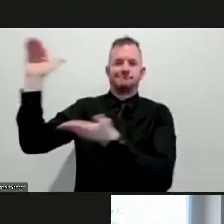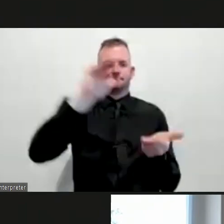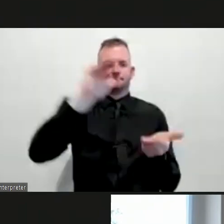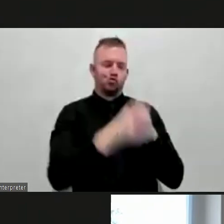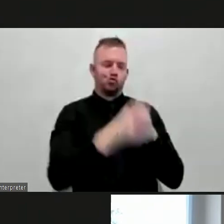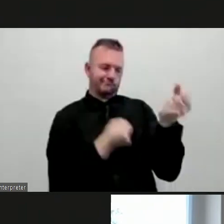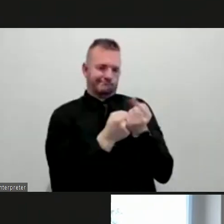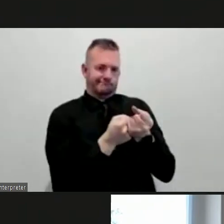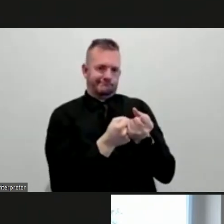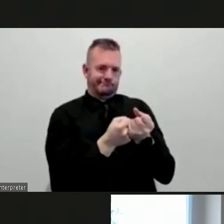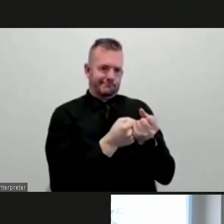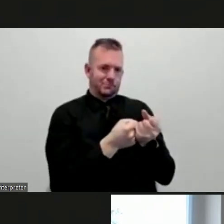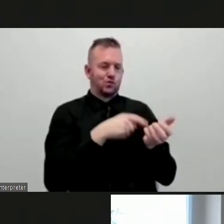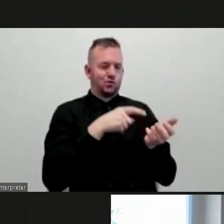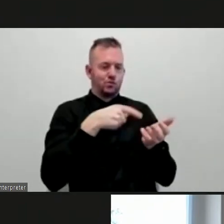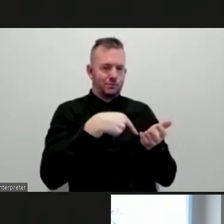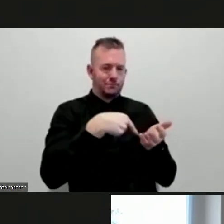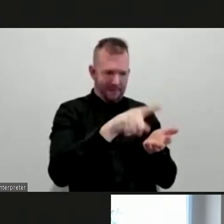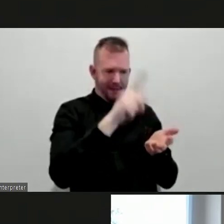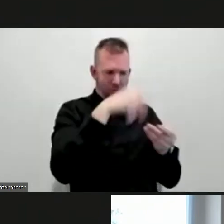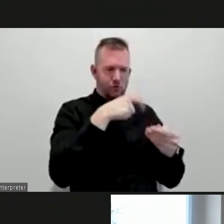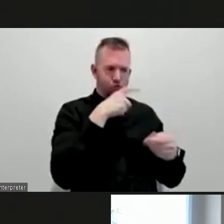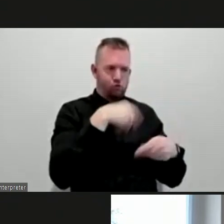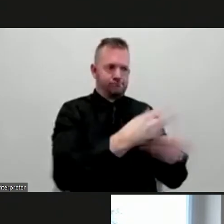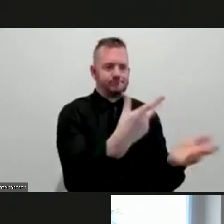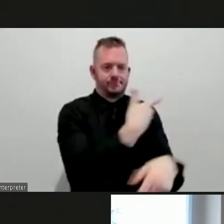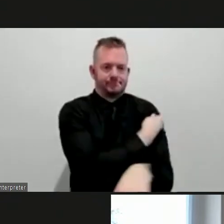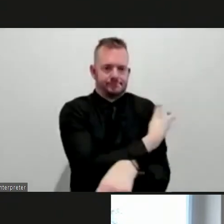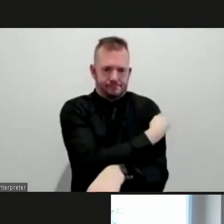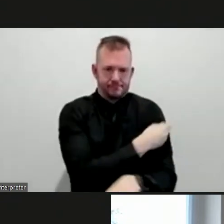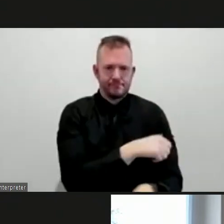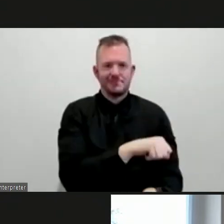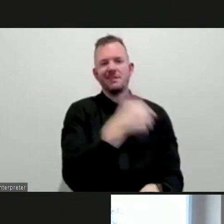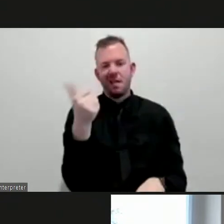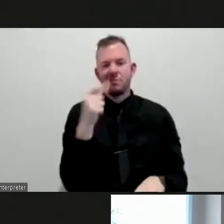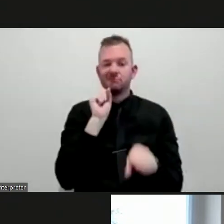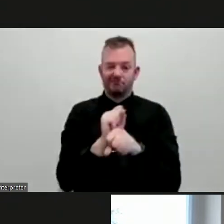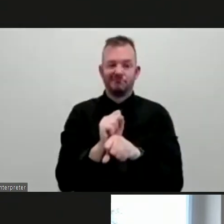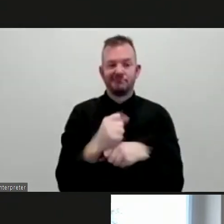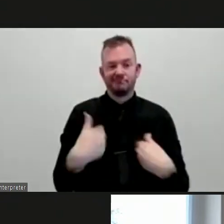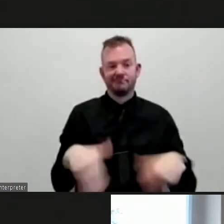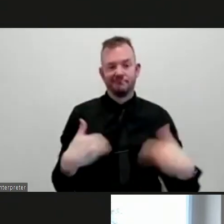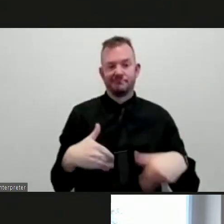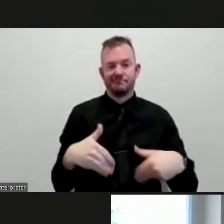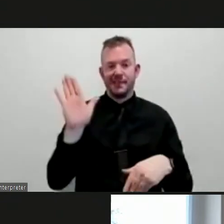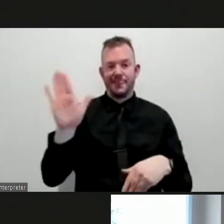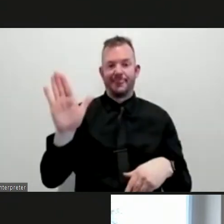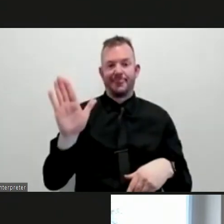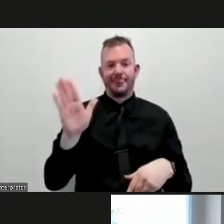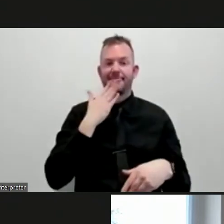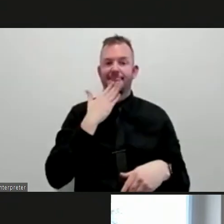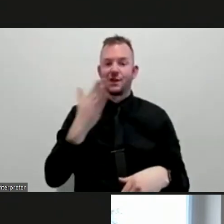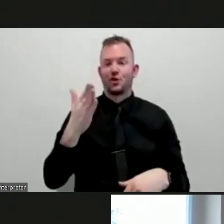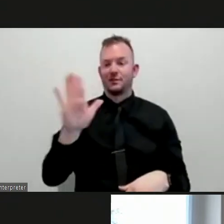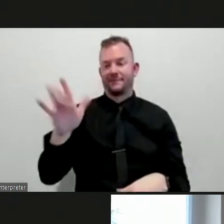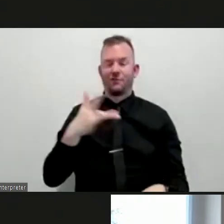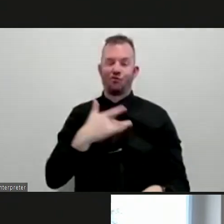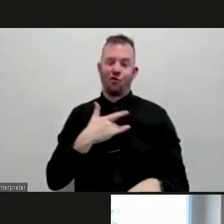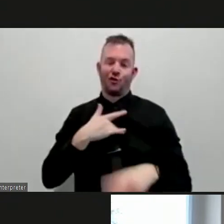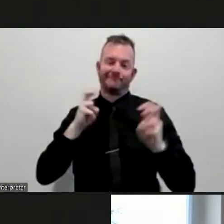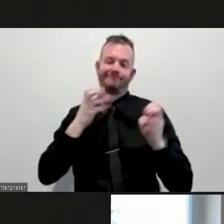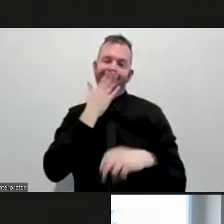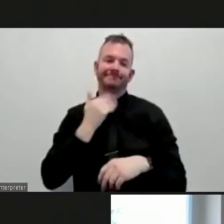actual administering the vaccine, just the costs there, not certainly not the costs because that's free. So they are able to